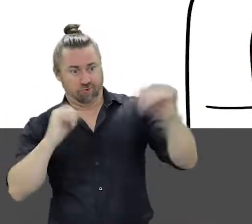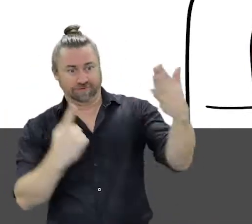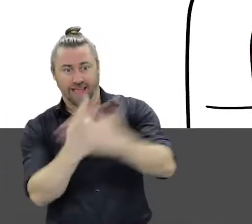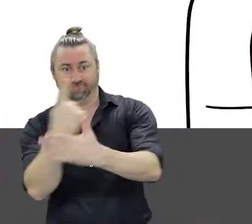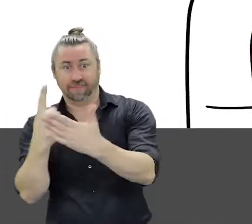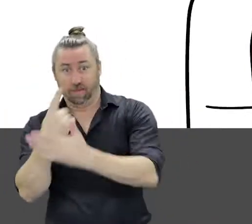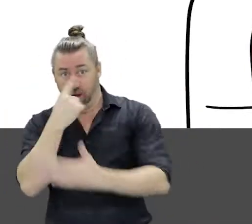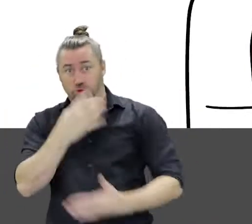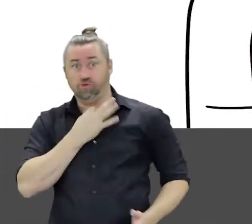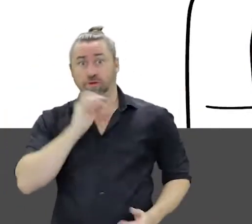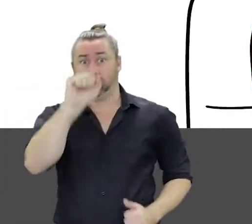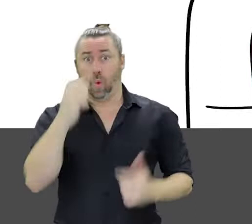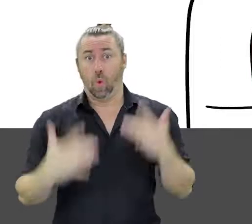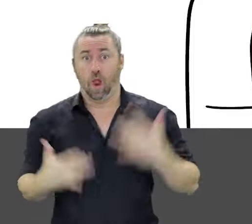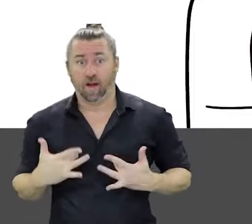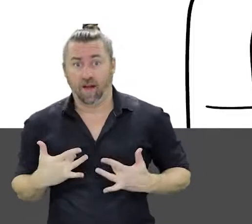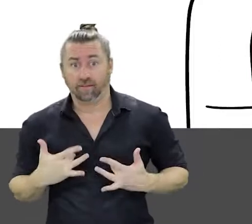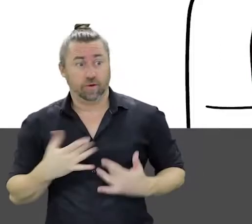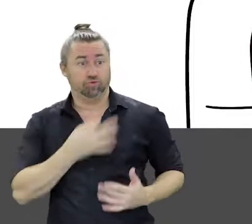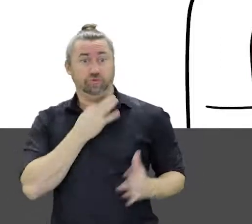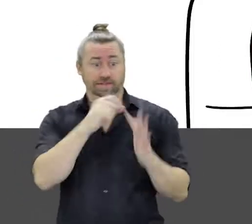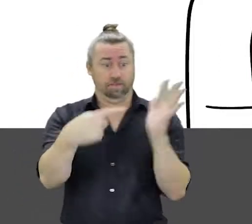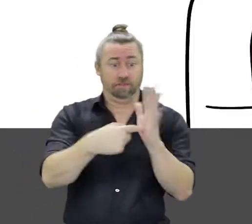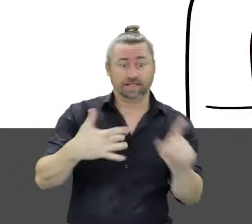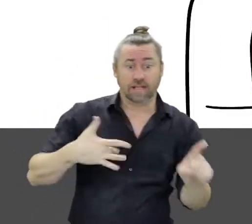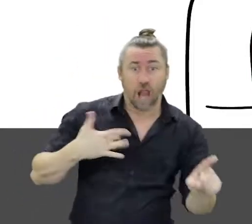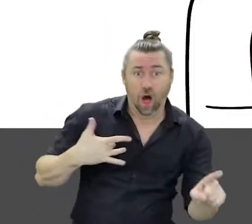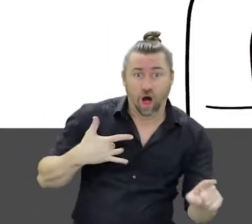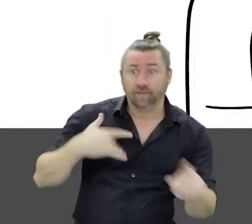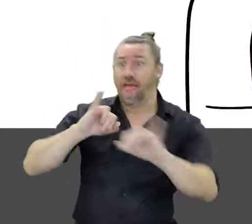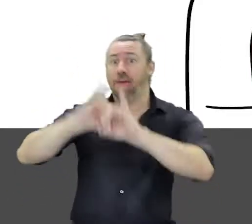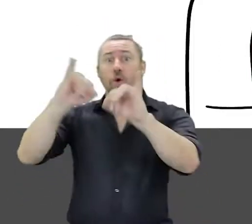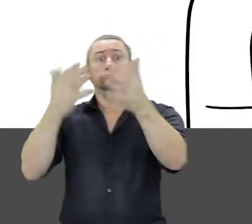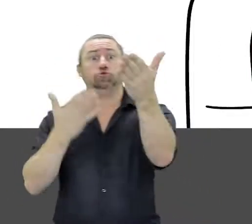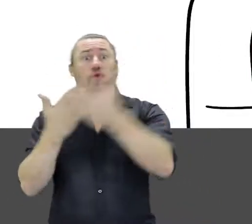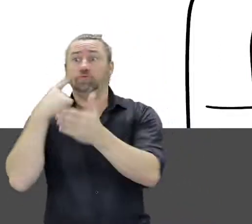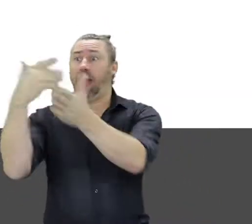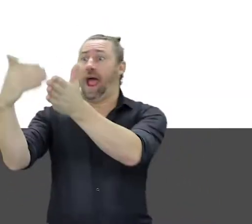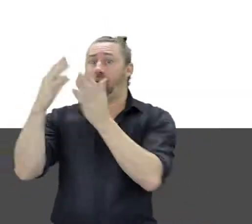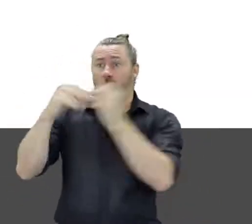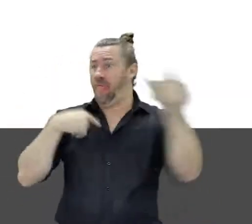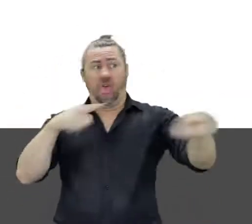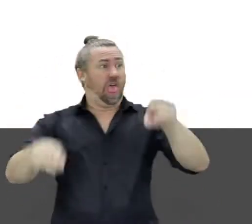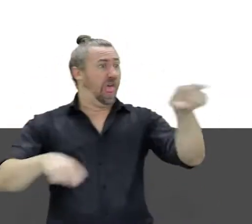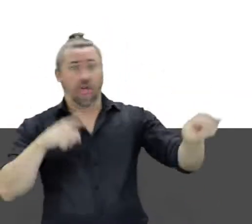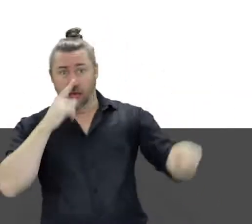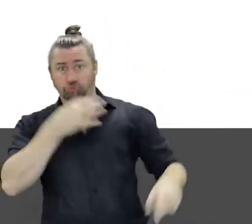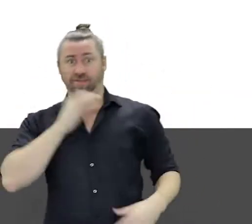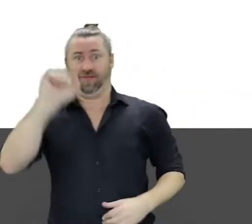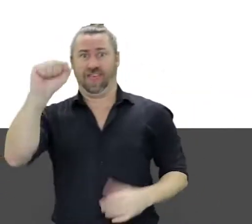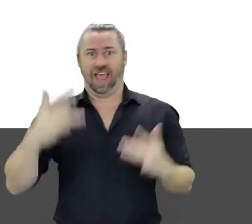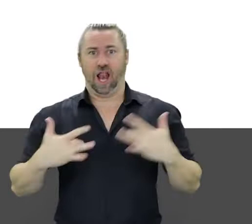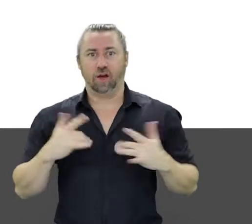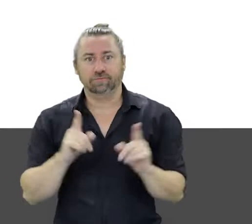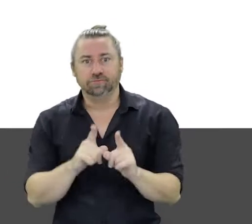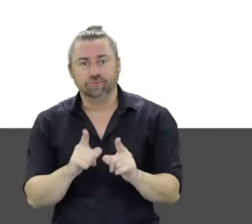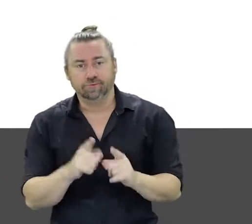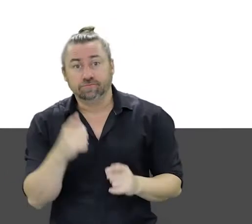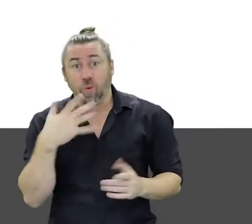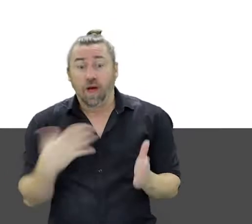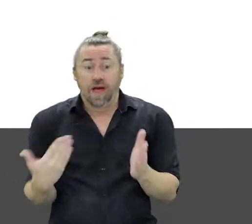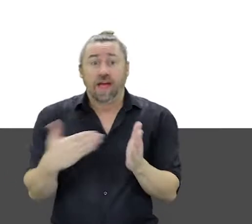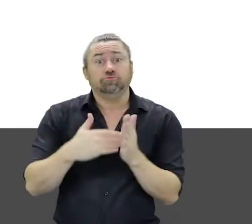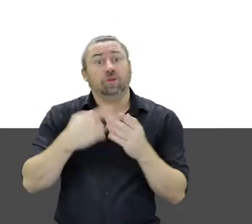risk. Theirs, yours, and emergency service workers. For more information, visit